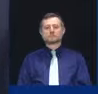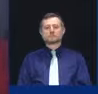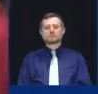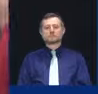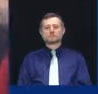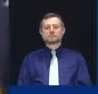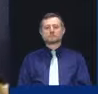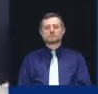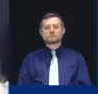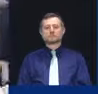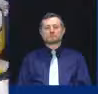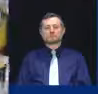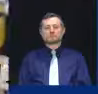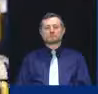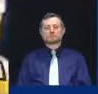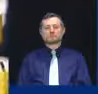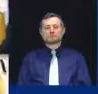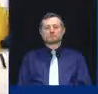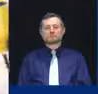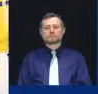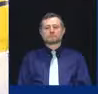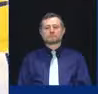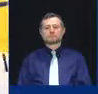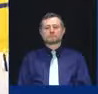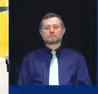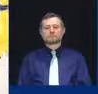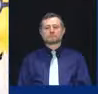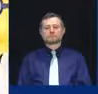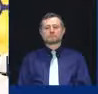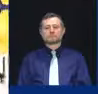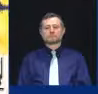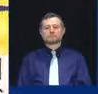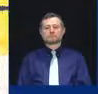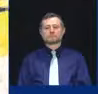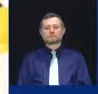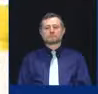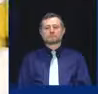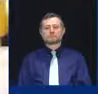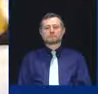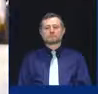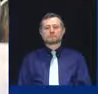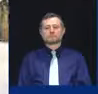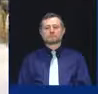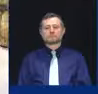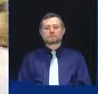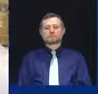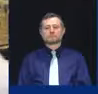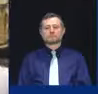Okay.